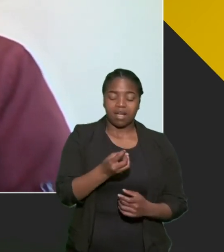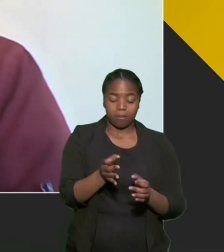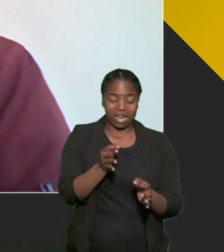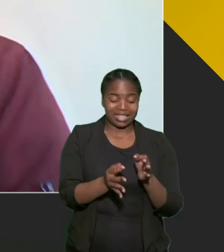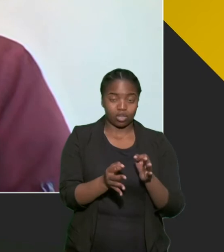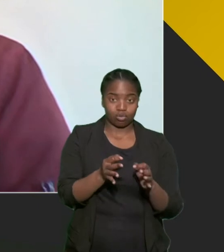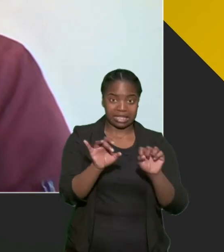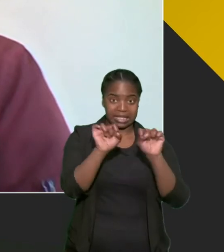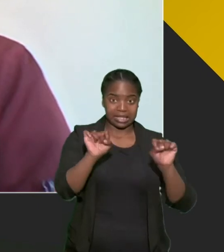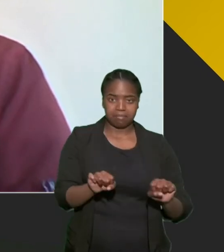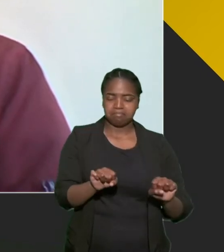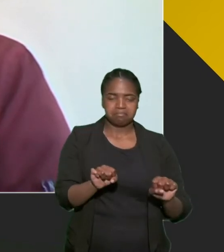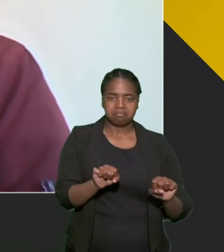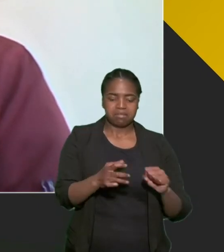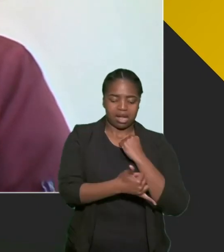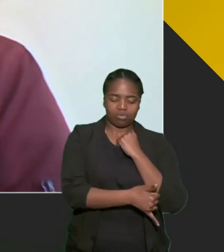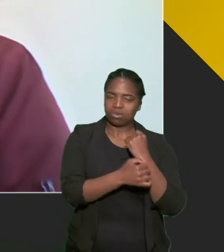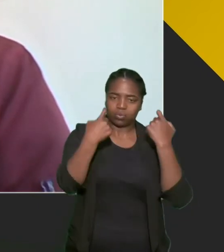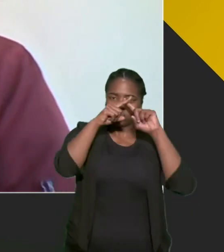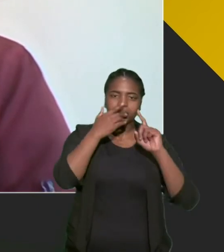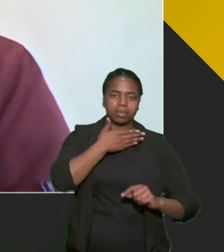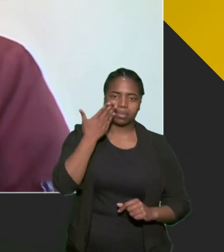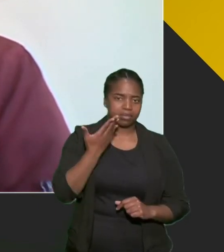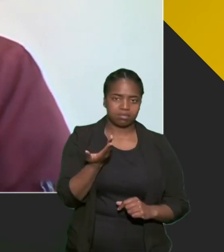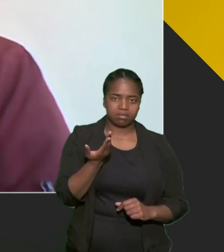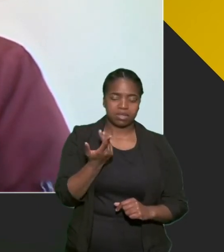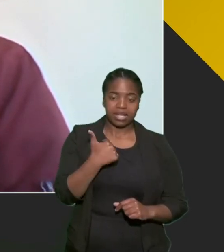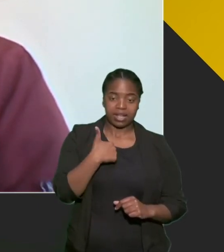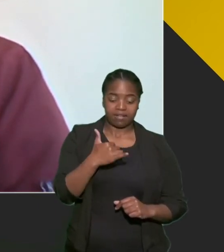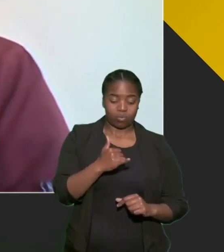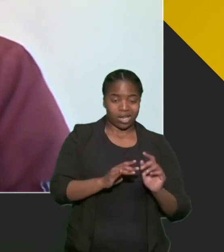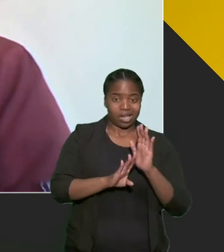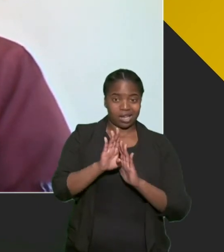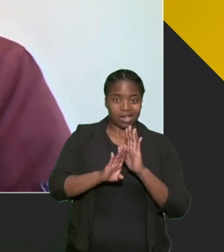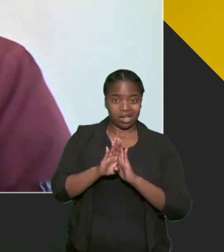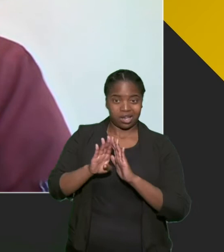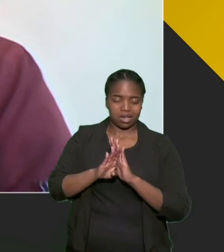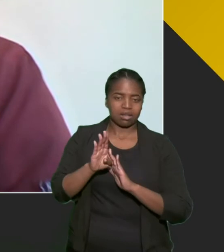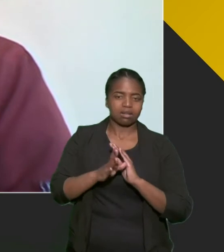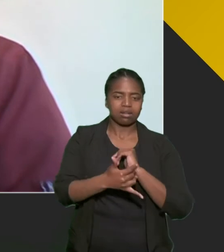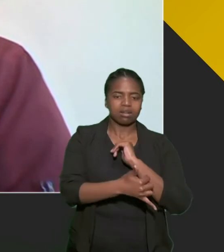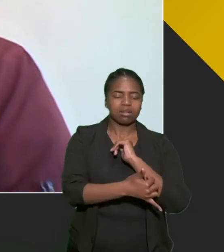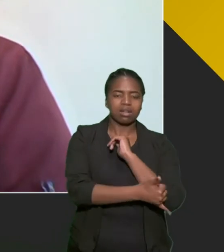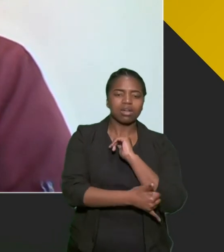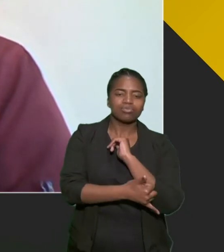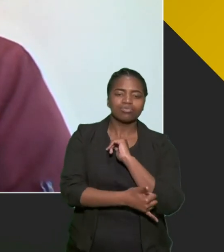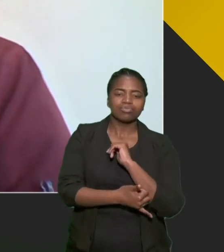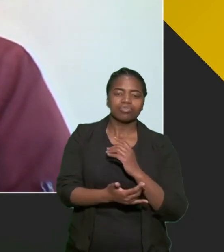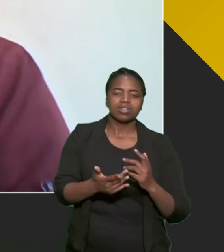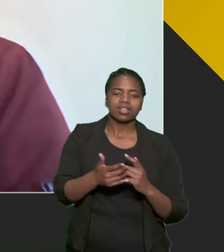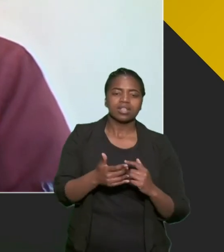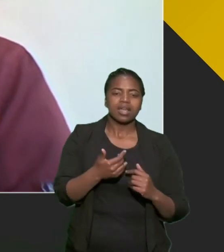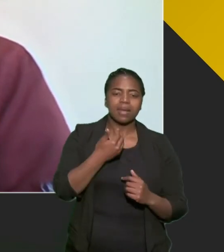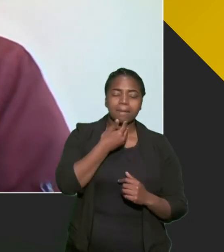system. And if we are to develop our country, or if we are to succeed in any way, the first thing